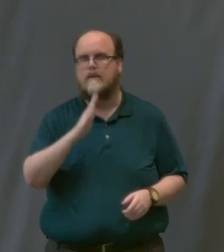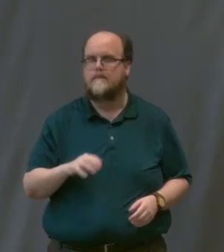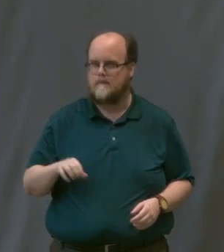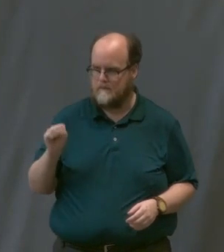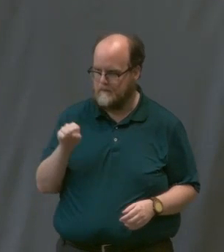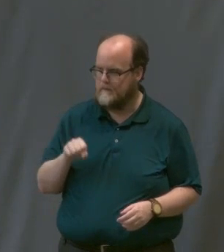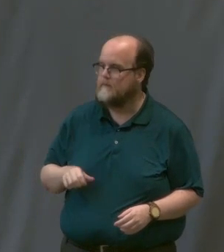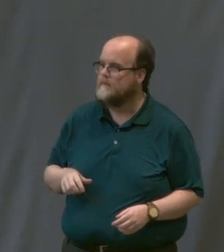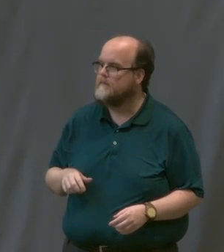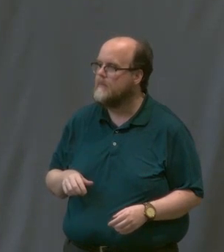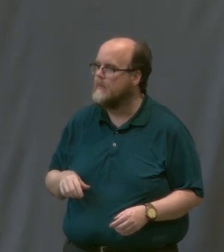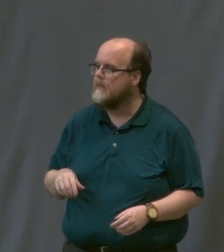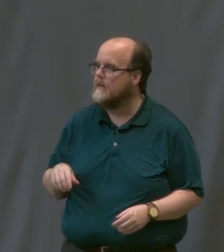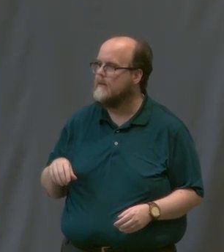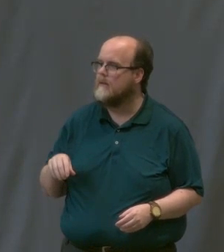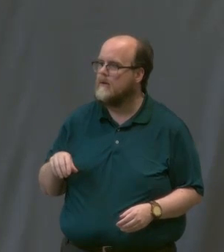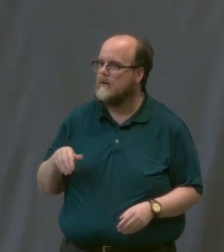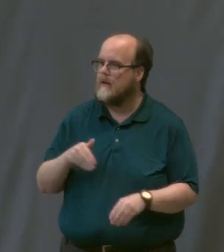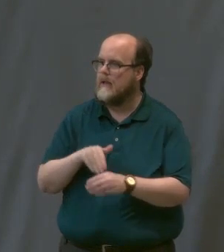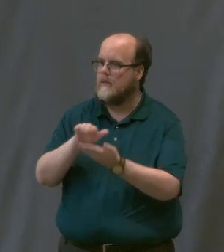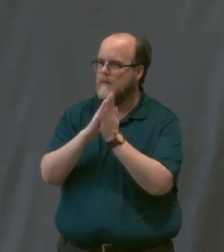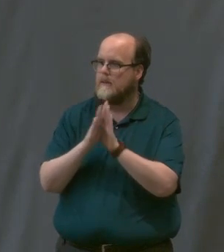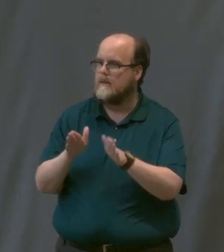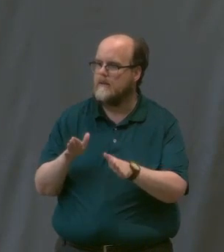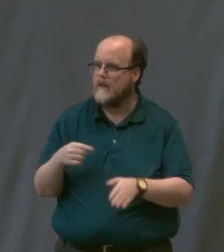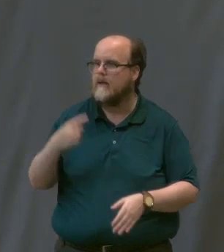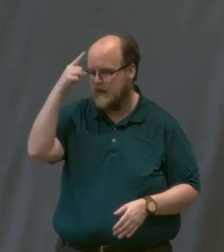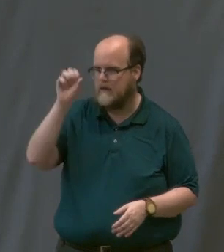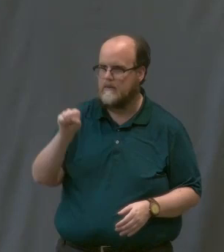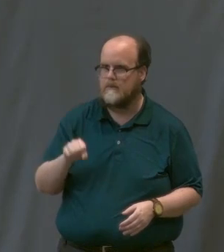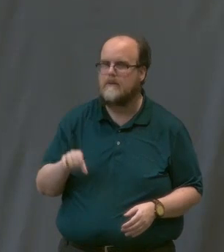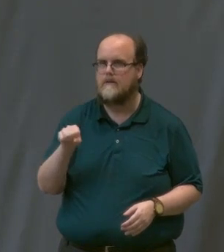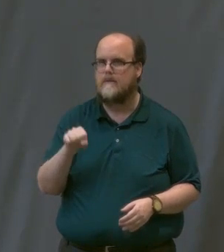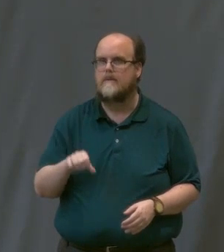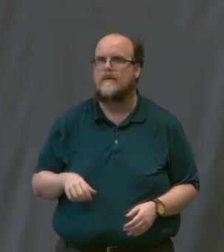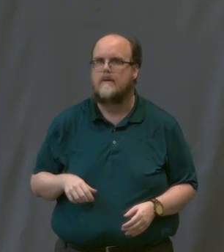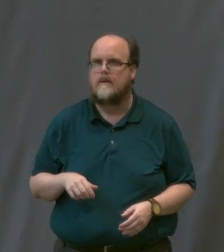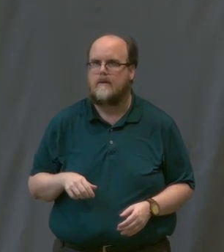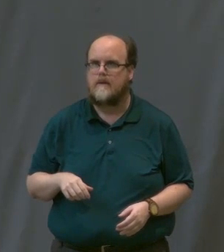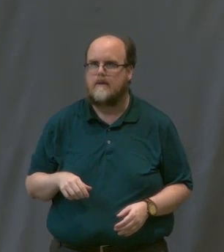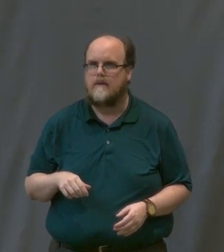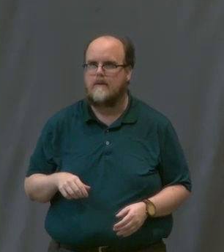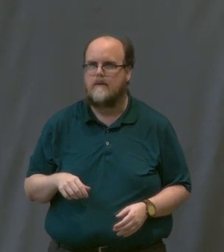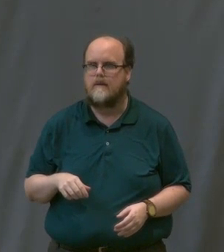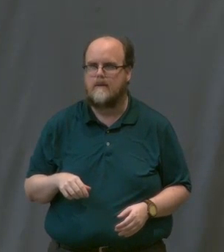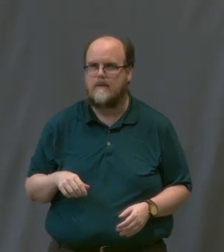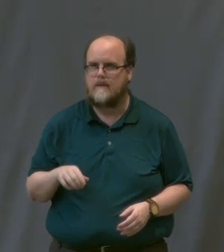Yeah, they were. Were they at peace? Probably so. Yes, they were. They were definitely